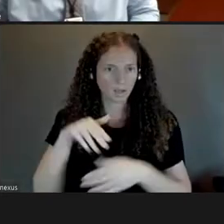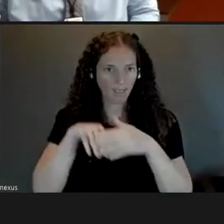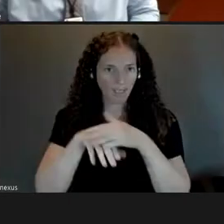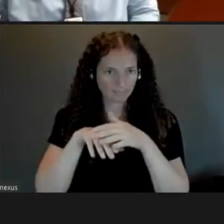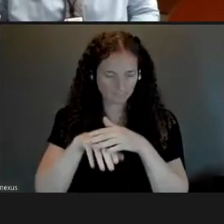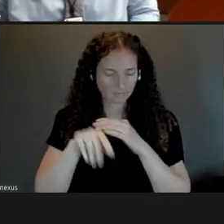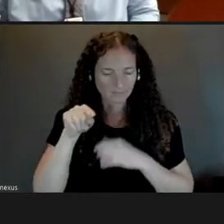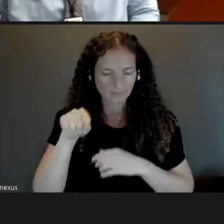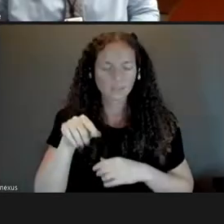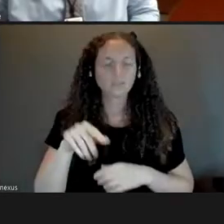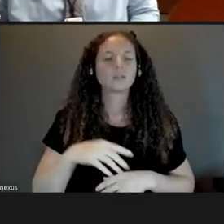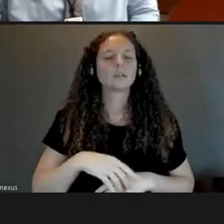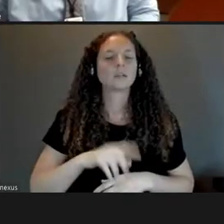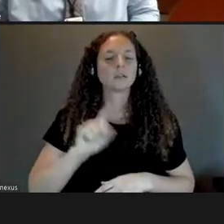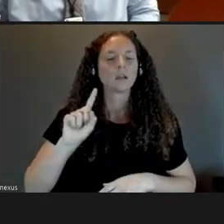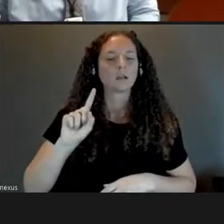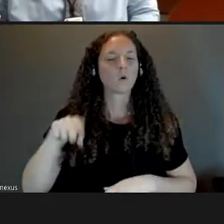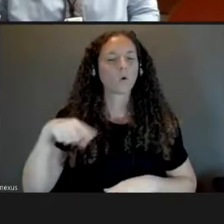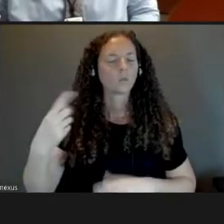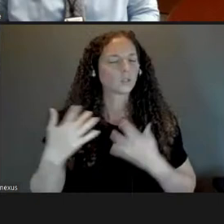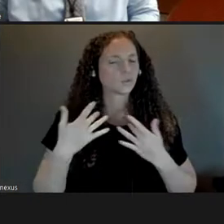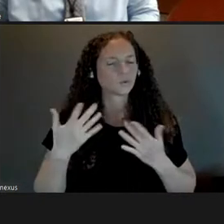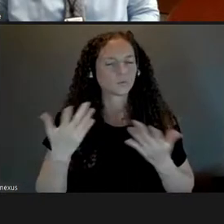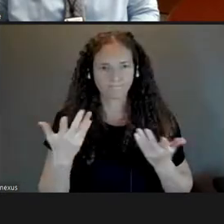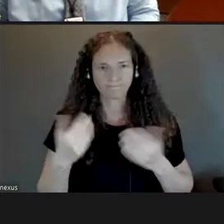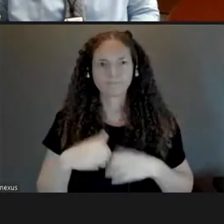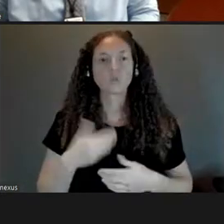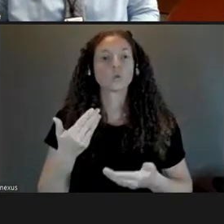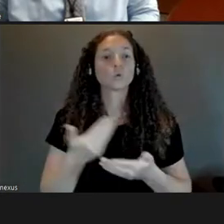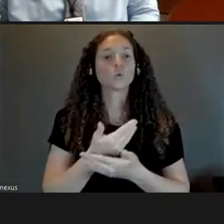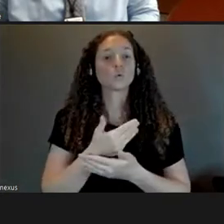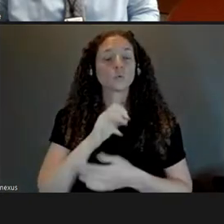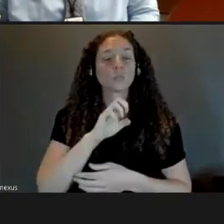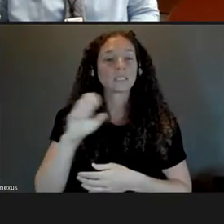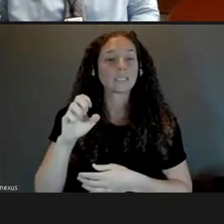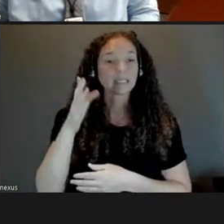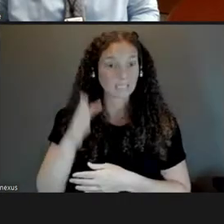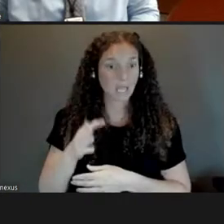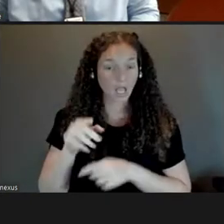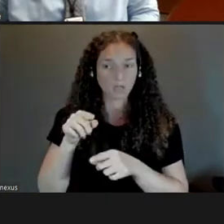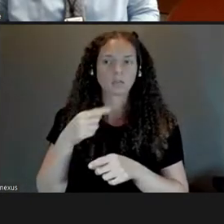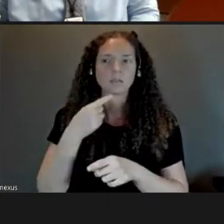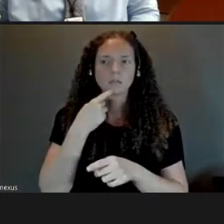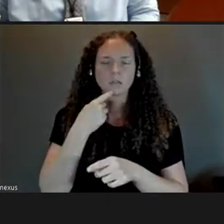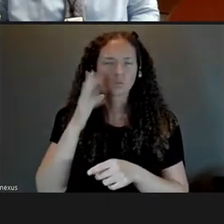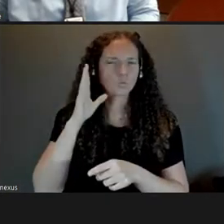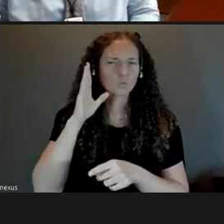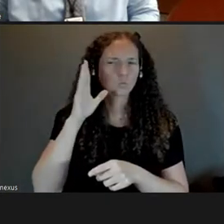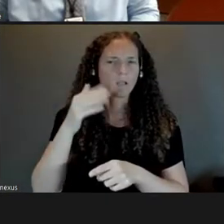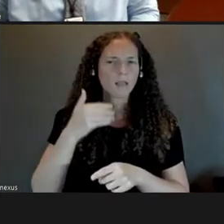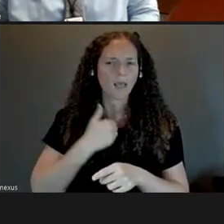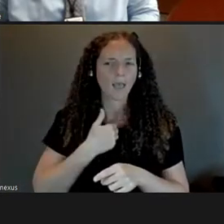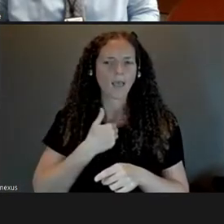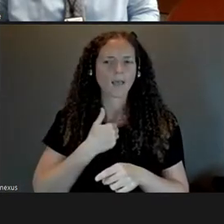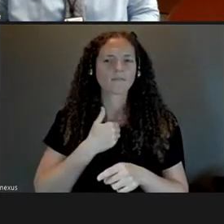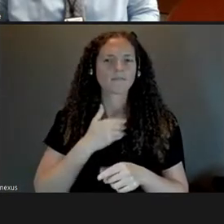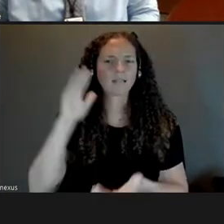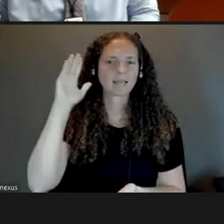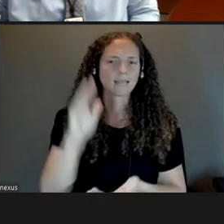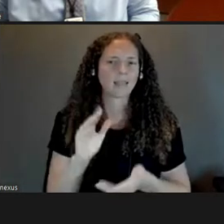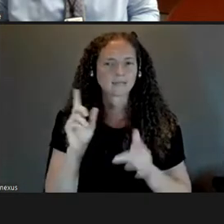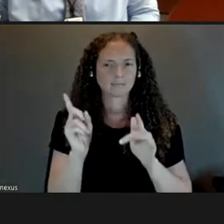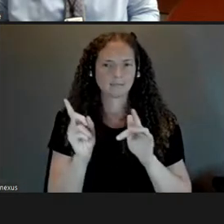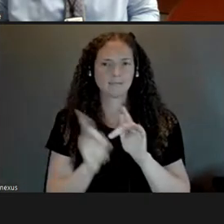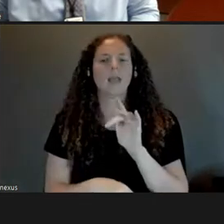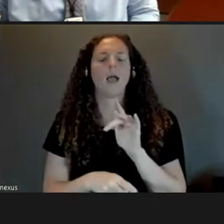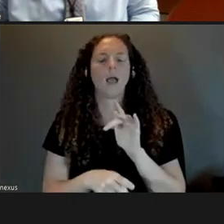My only concern is that the new East Side Access claims to provide fewer large gaps in service. However, off